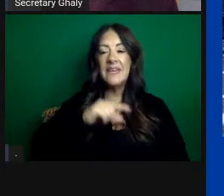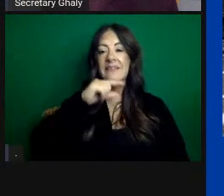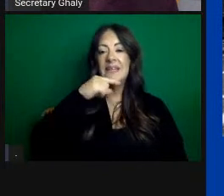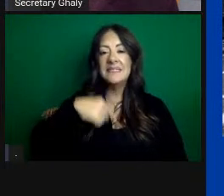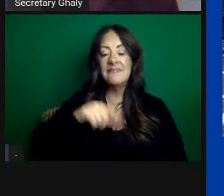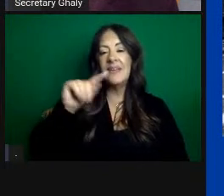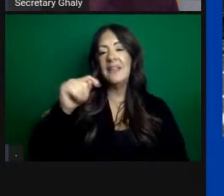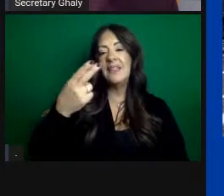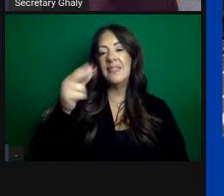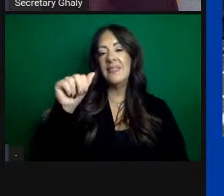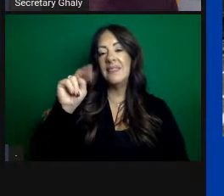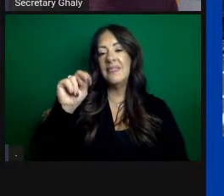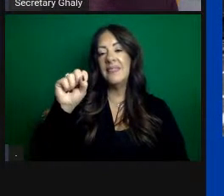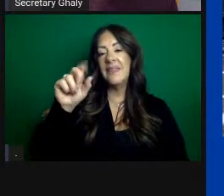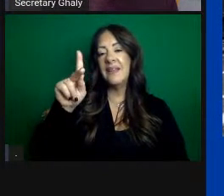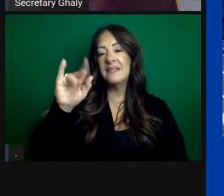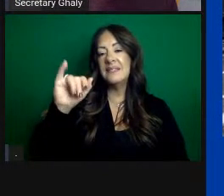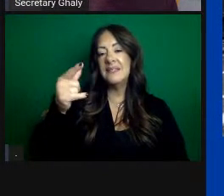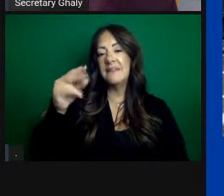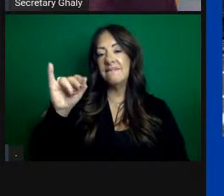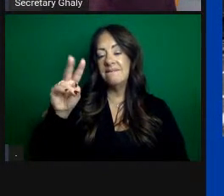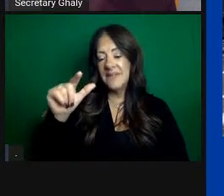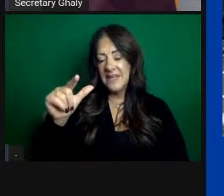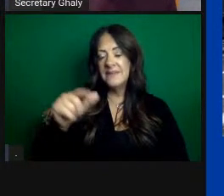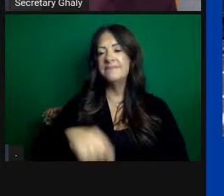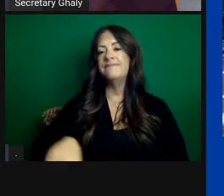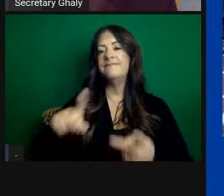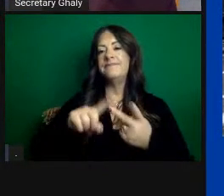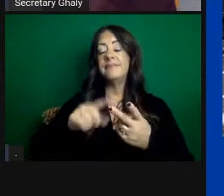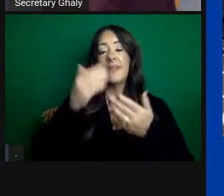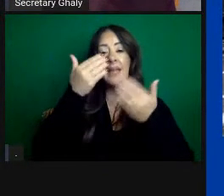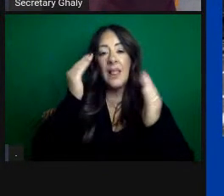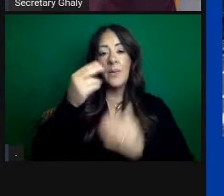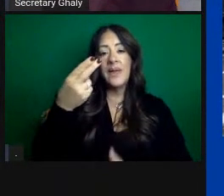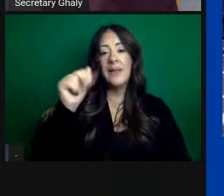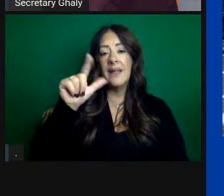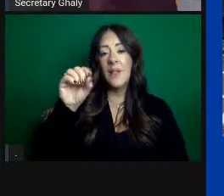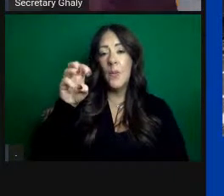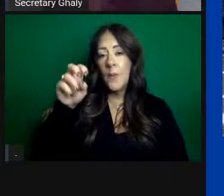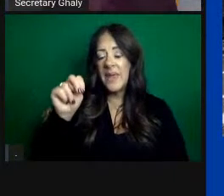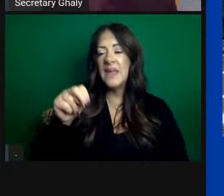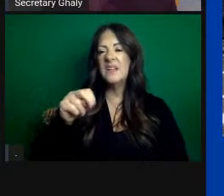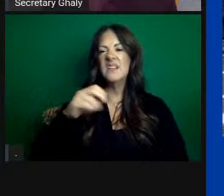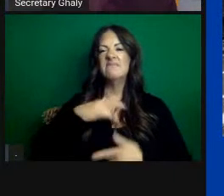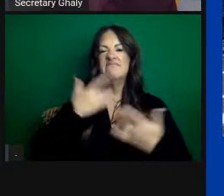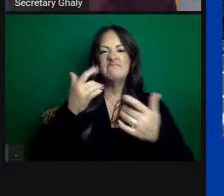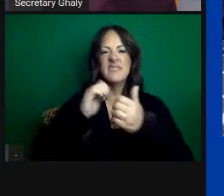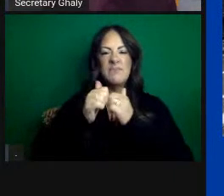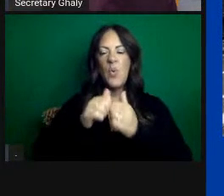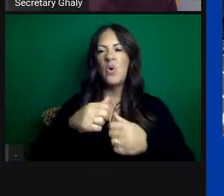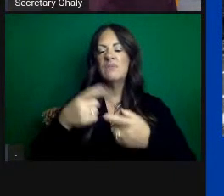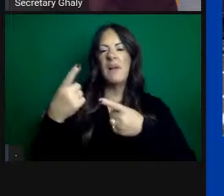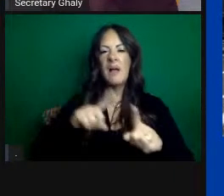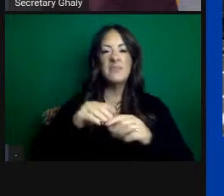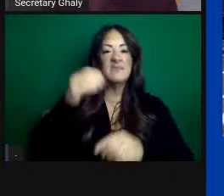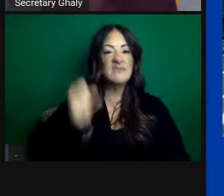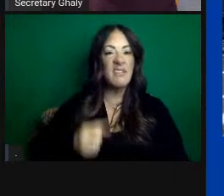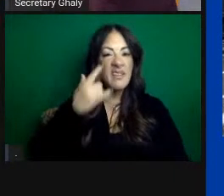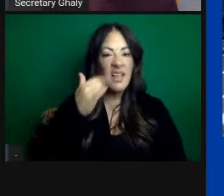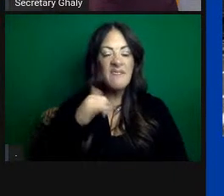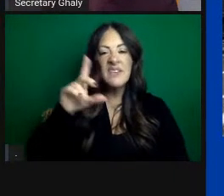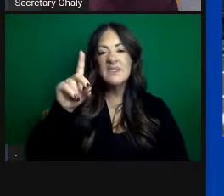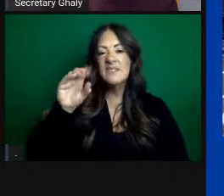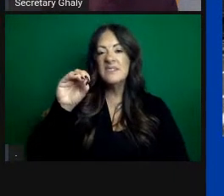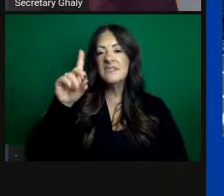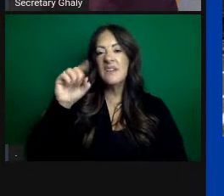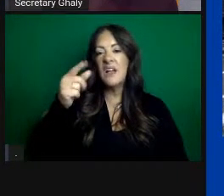with Halloween, some major sport events, some success in the Southern California region with the Dodgers and the Lakers winning, that was